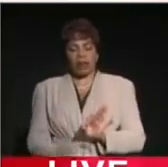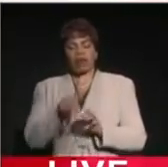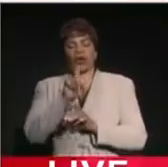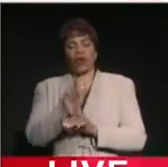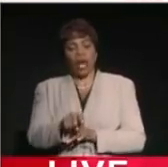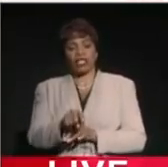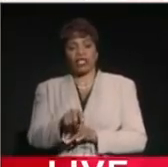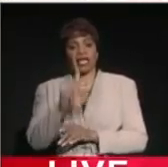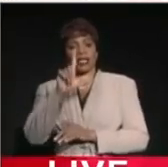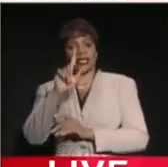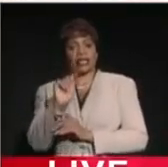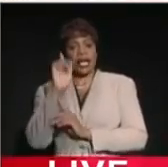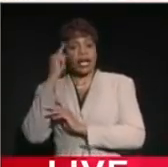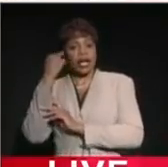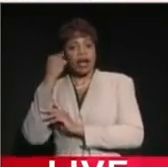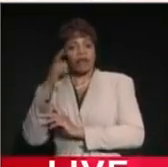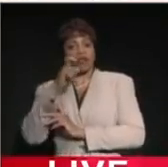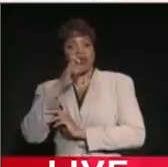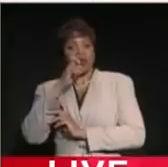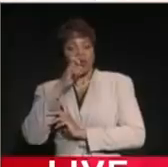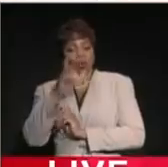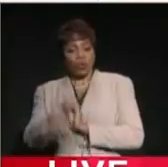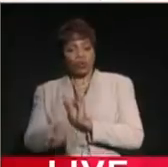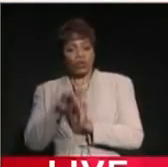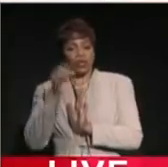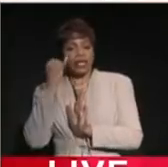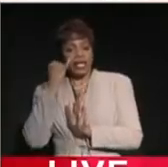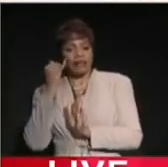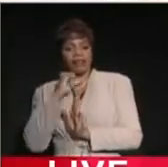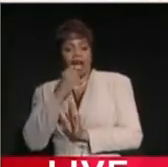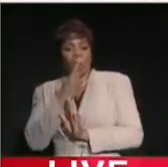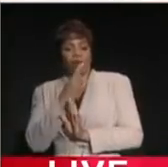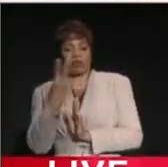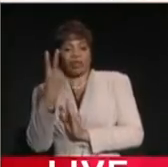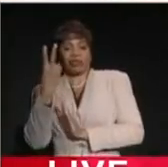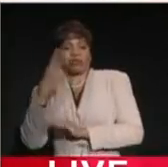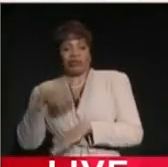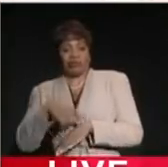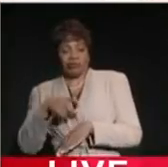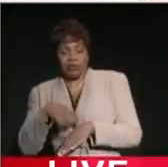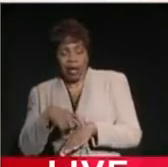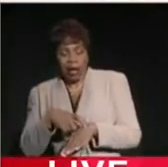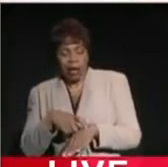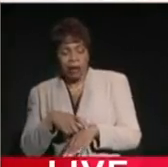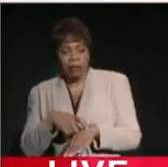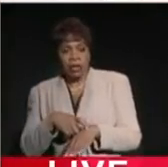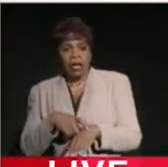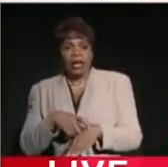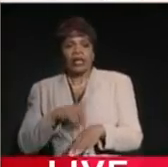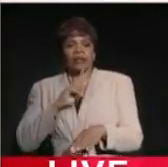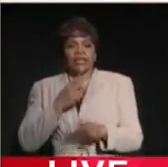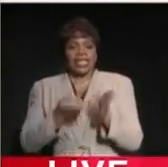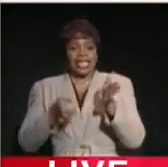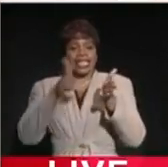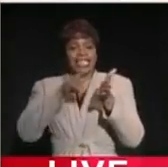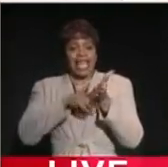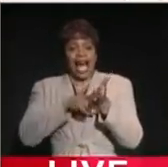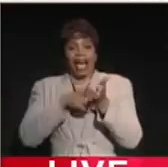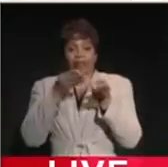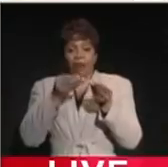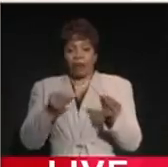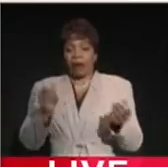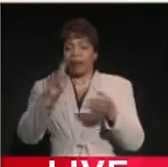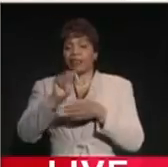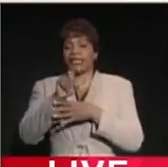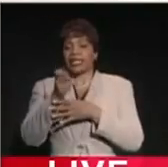lieutenant governor that he's chosen has answered not once but twice, and that is that she would have signed the property